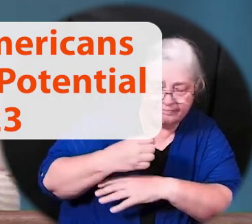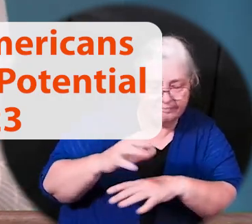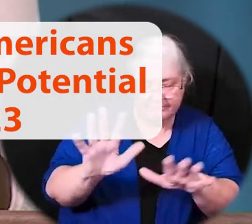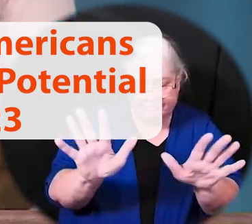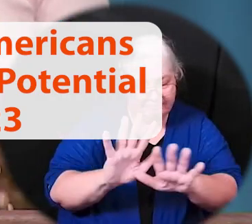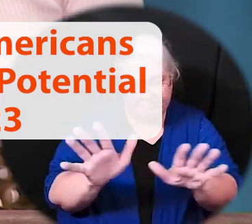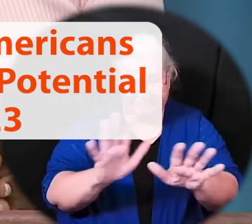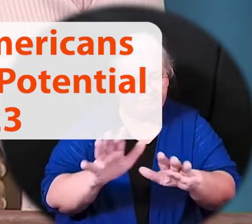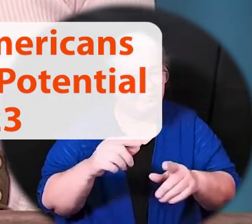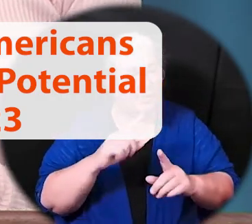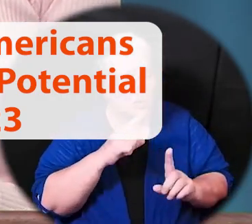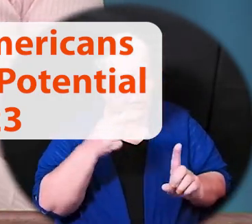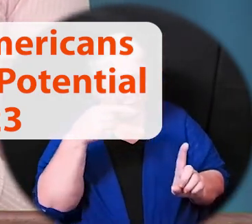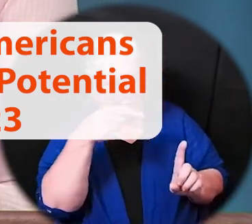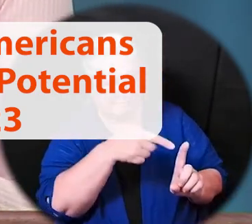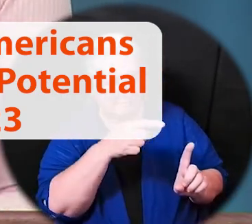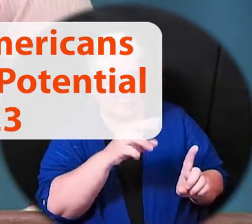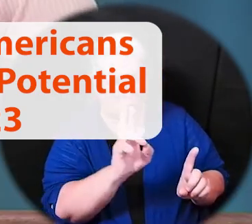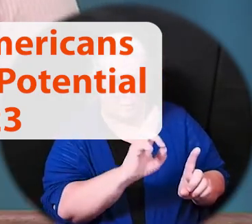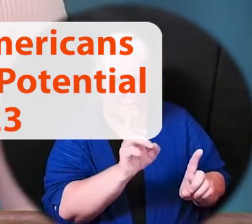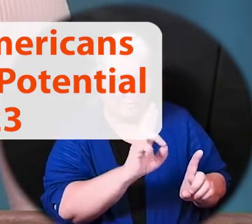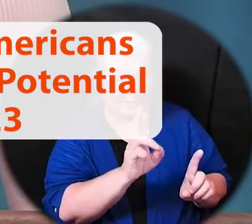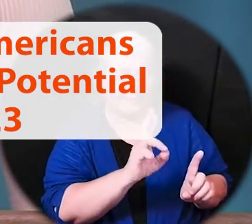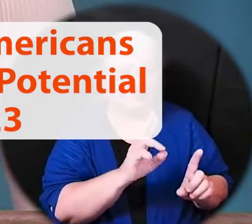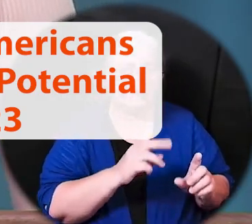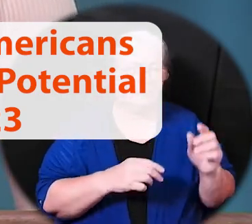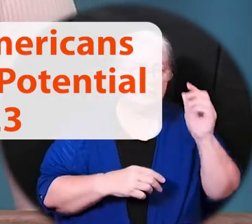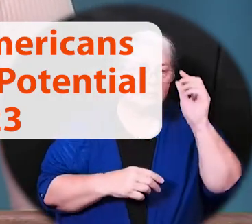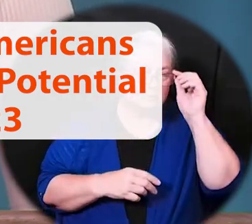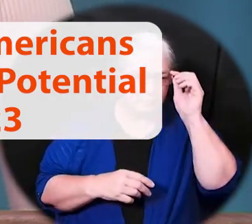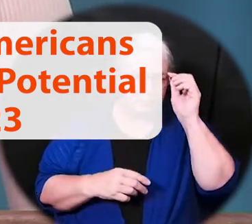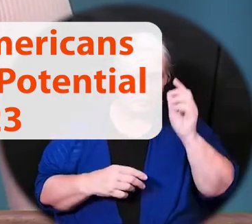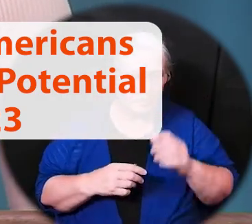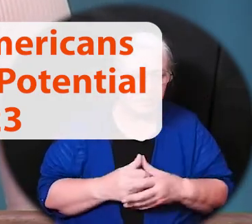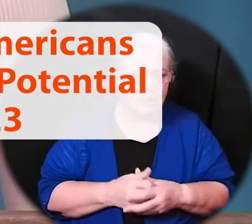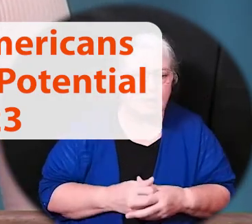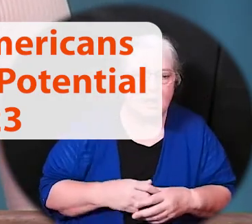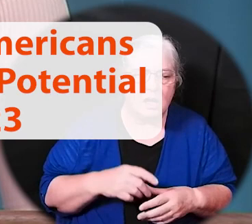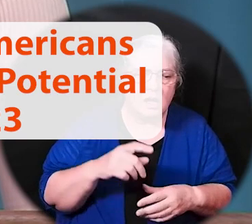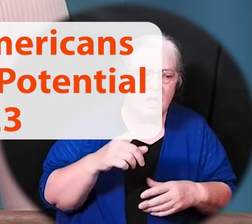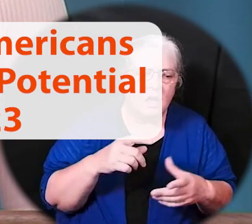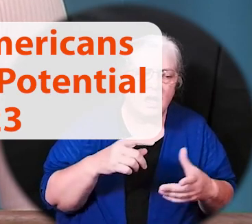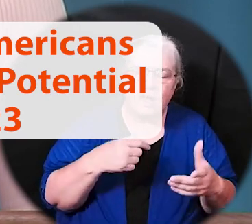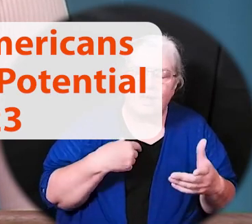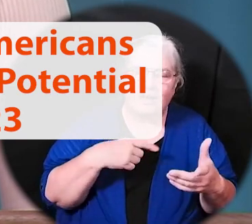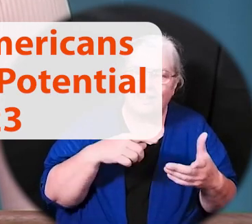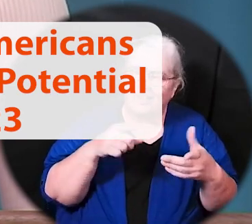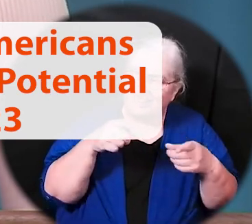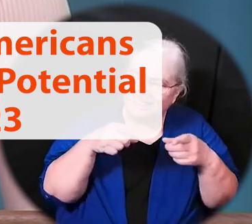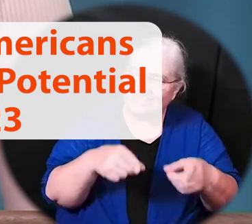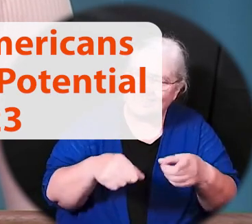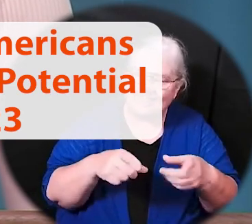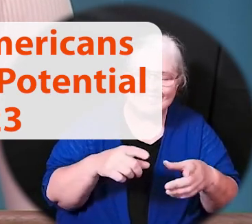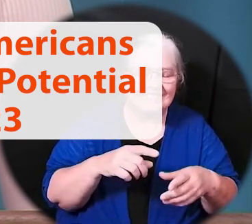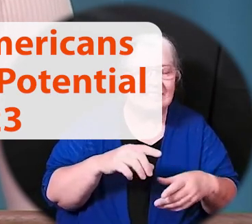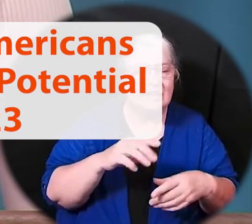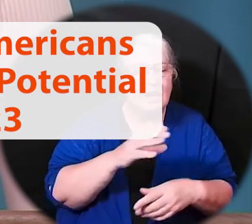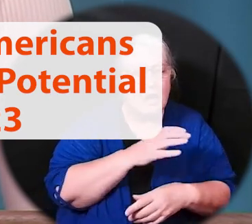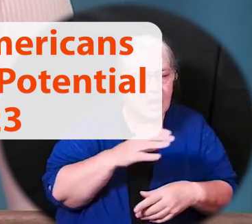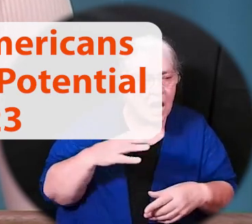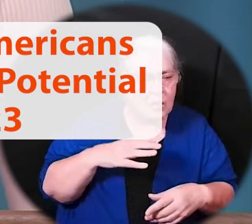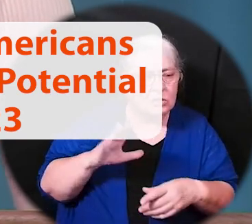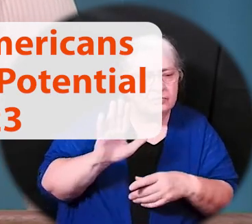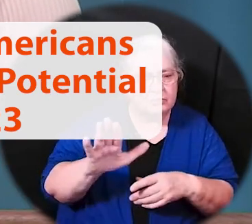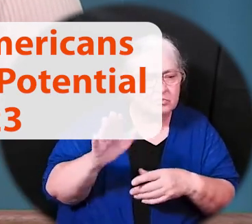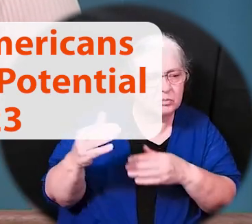shutdown. That shouldn't be happening. This shouldn't be happening. This is the job of Congress. One of the basic jobs of Congress is